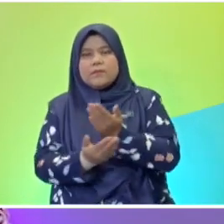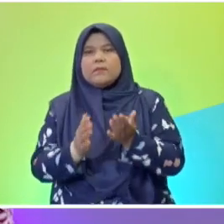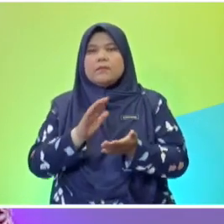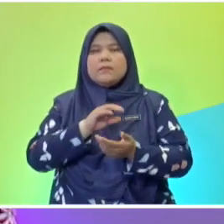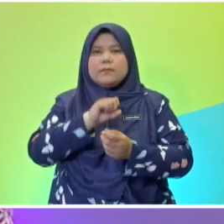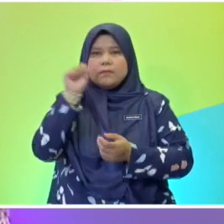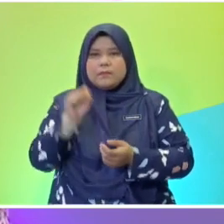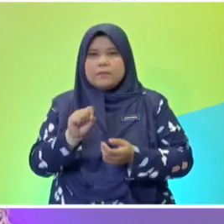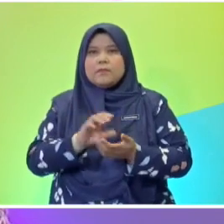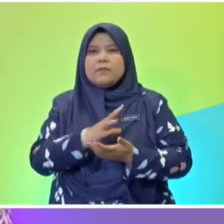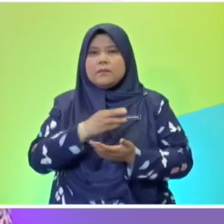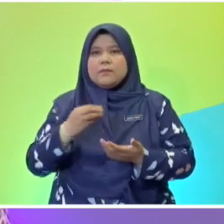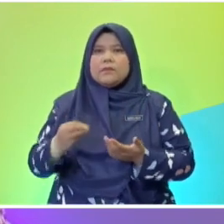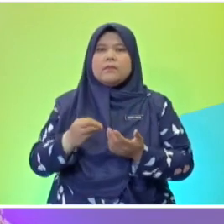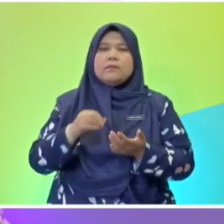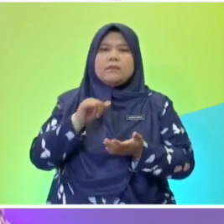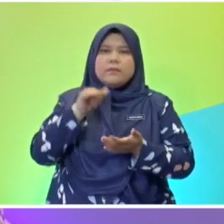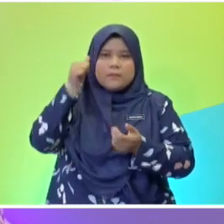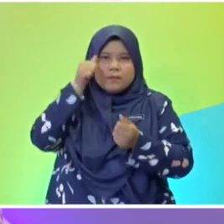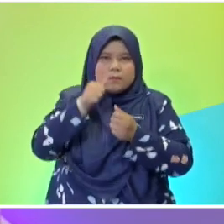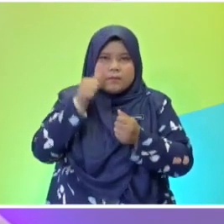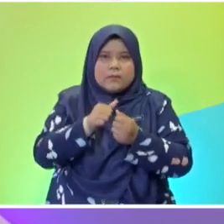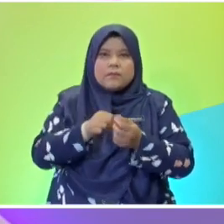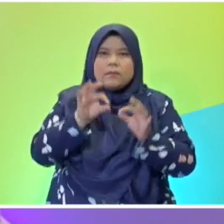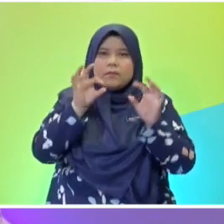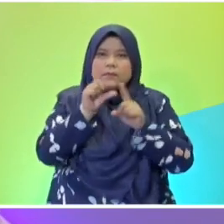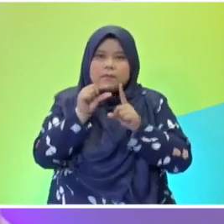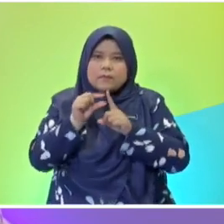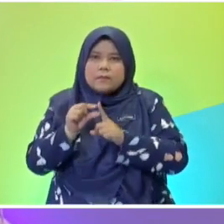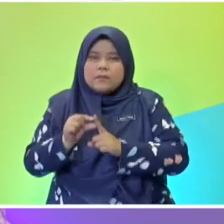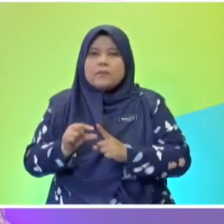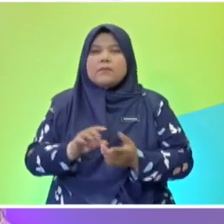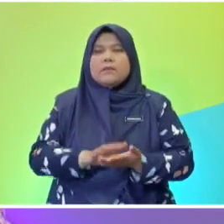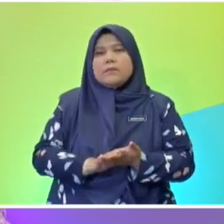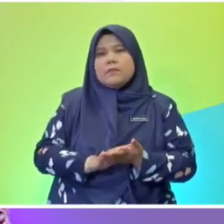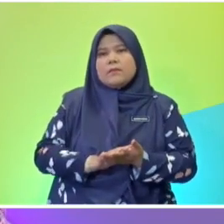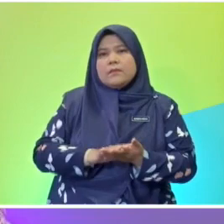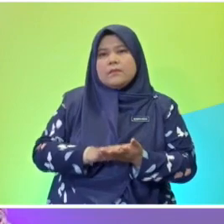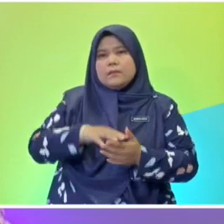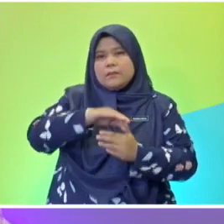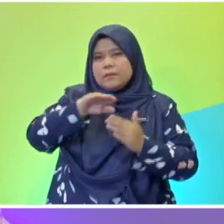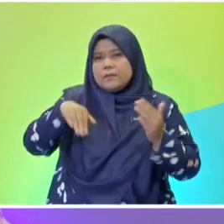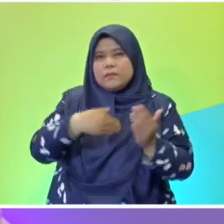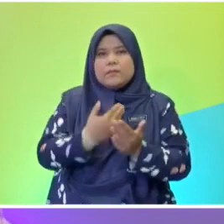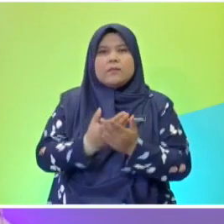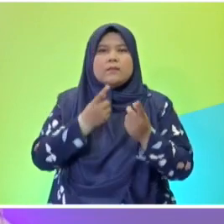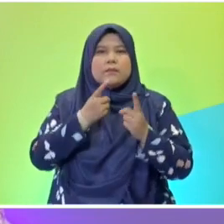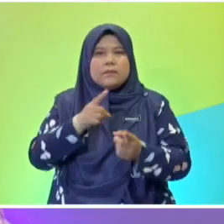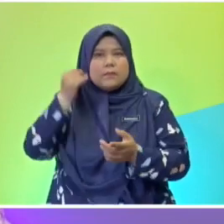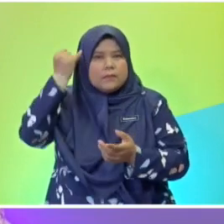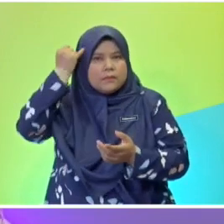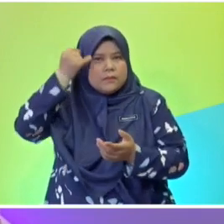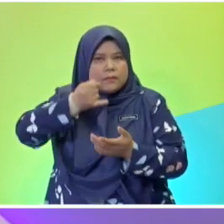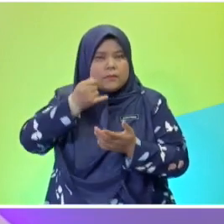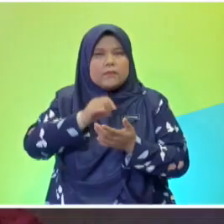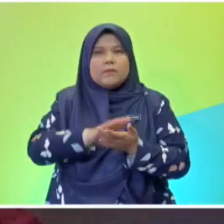And remember your word counts. Okay, the word counts is going to help you to make sure you insert all the information